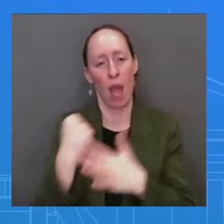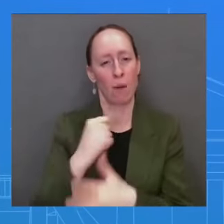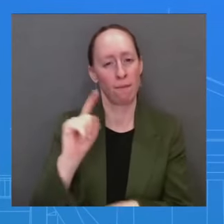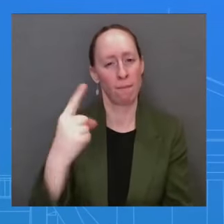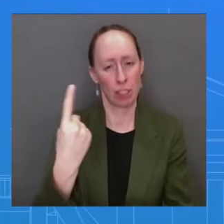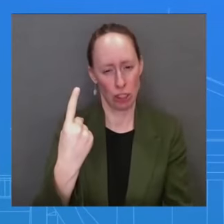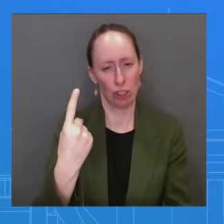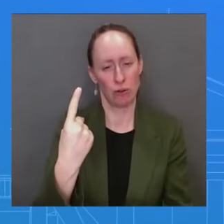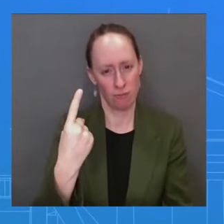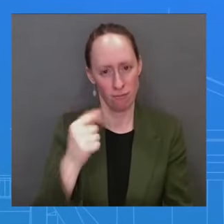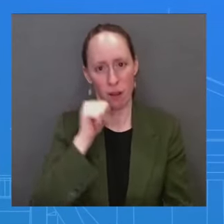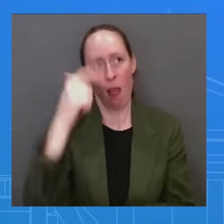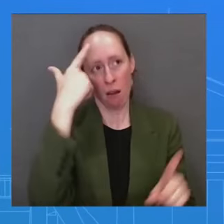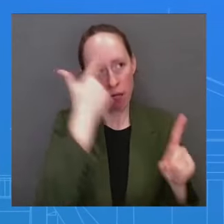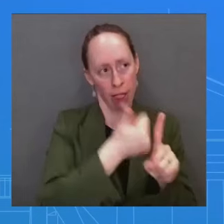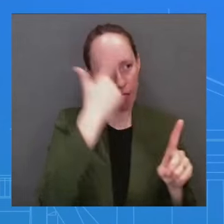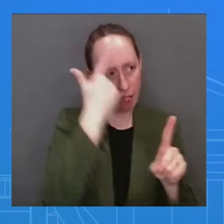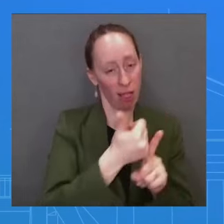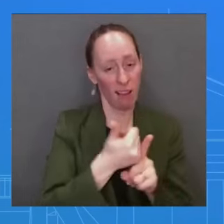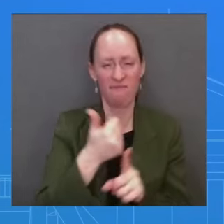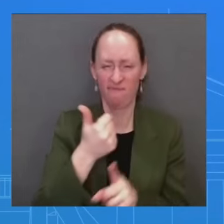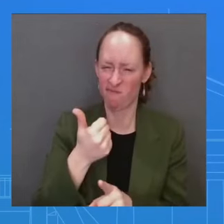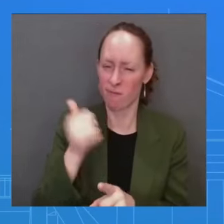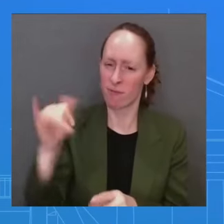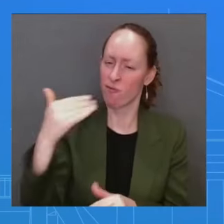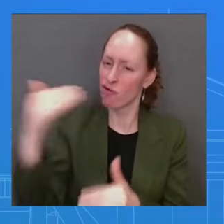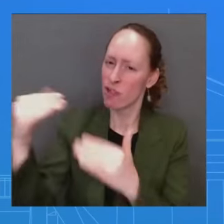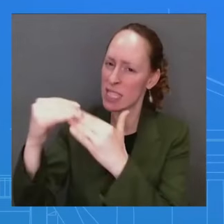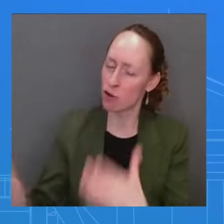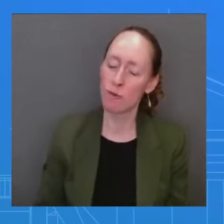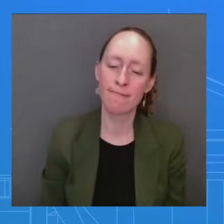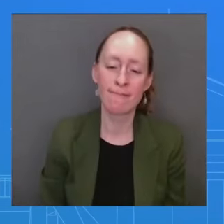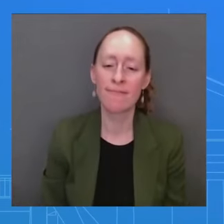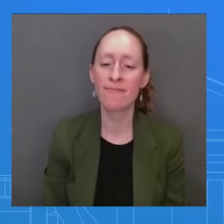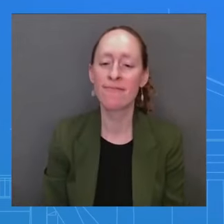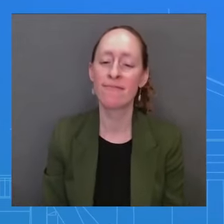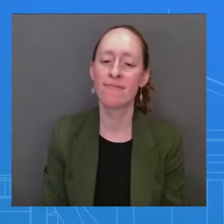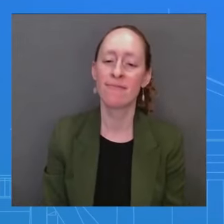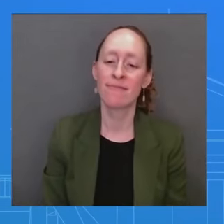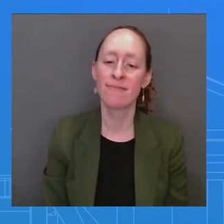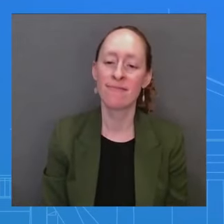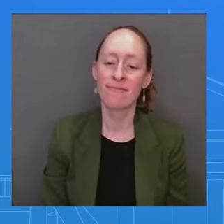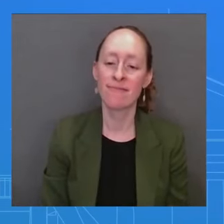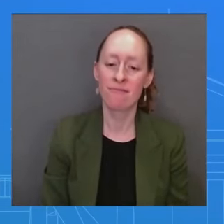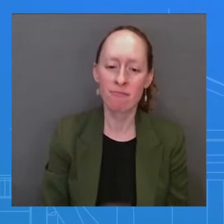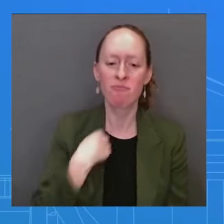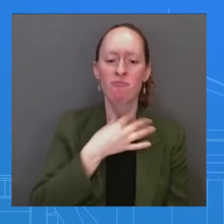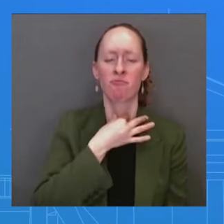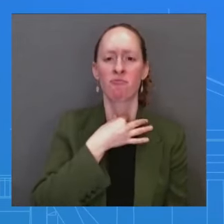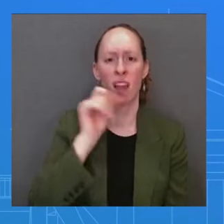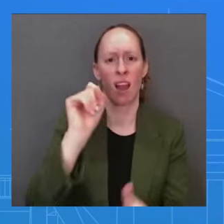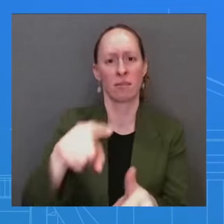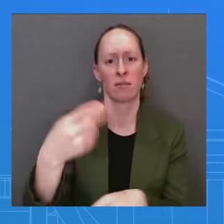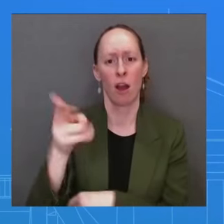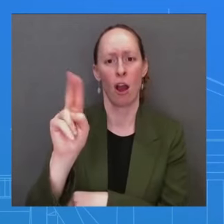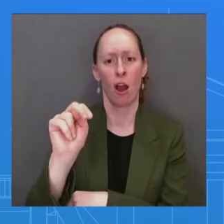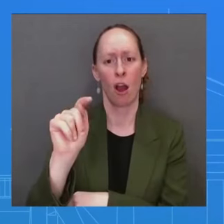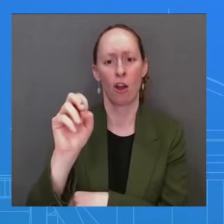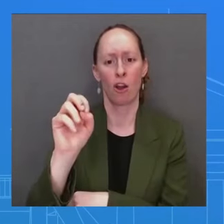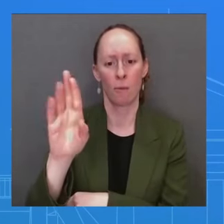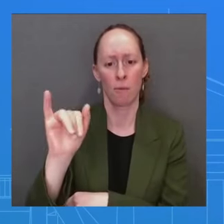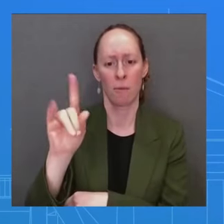is not a member of the administration. He is, however, a member of the president's family. So could you tell us if he stayed at the White